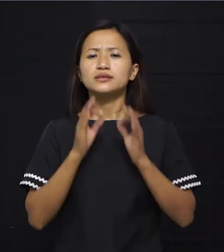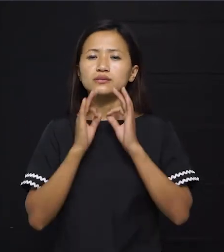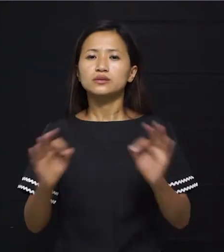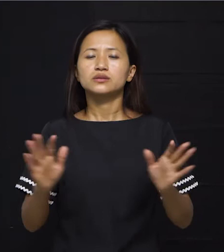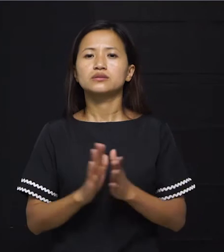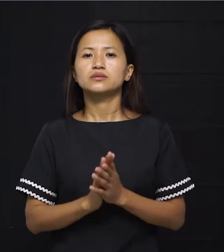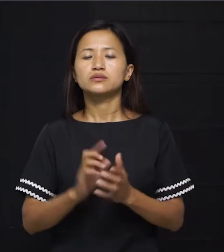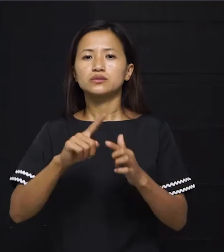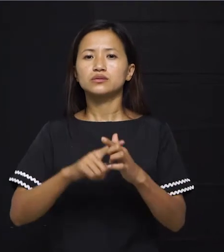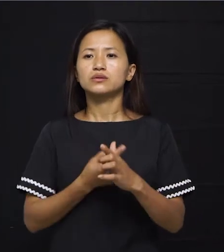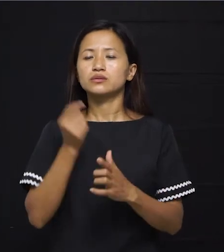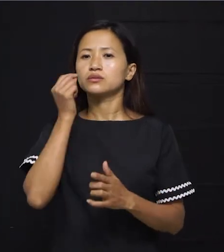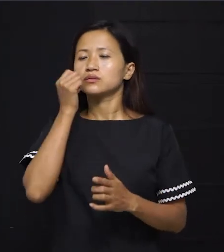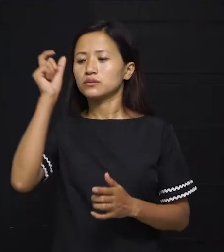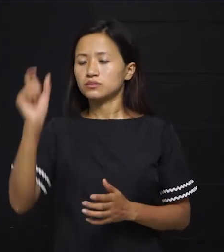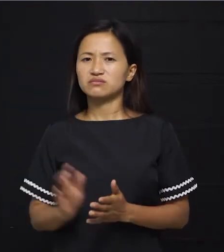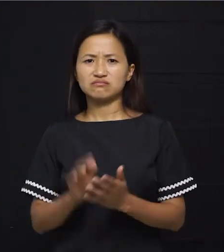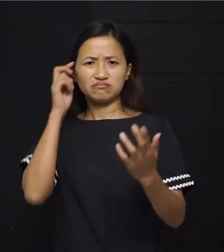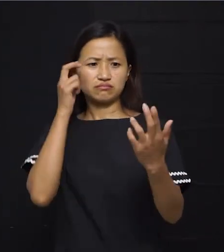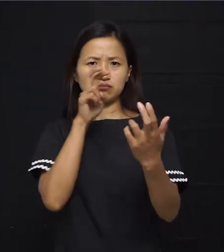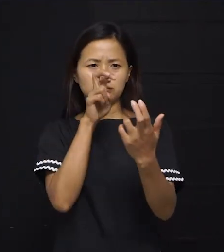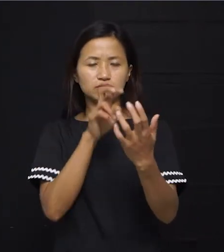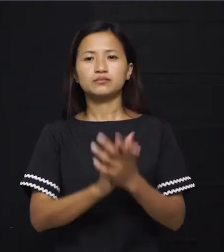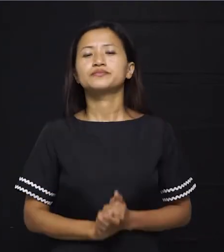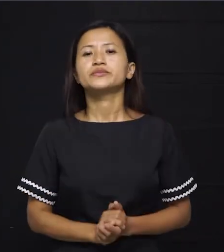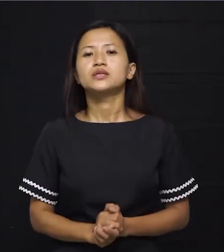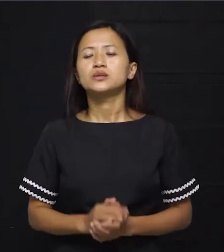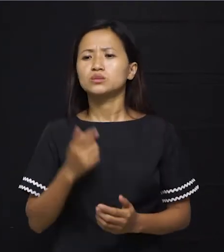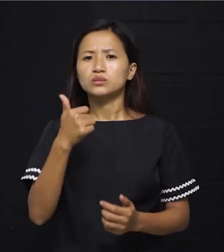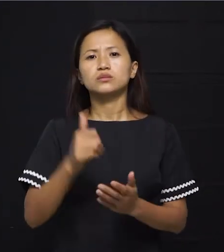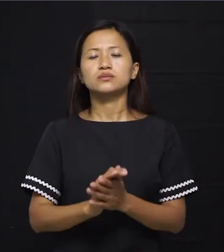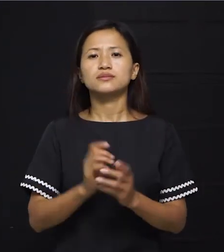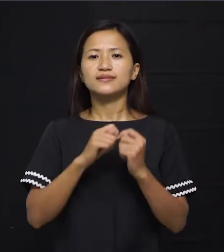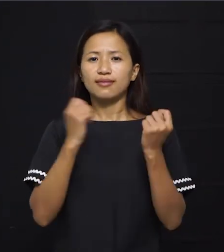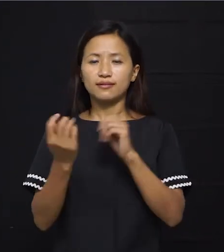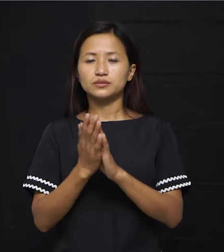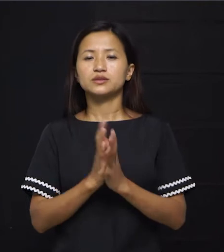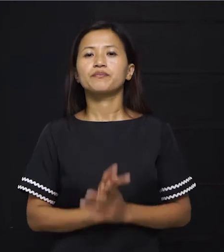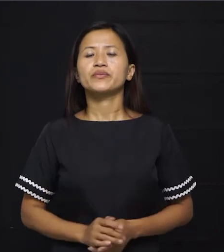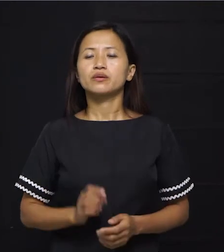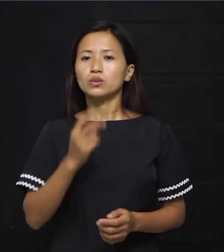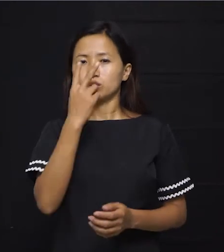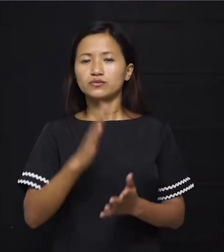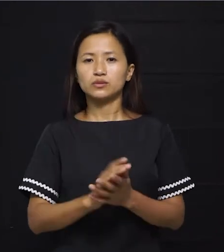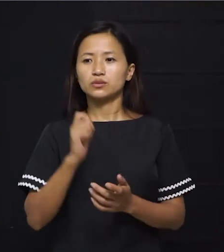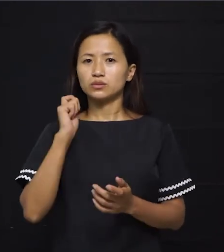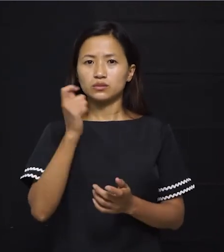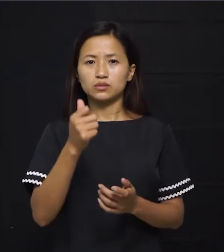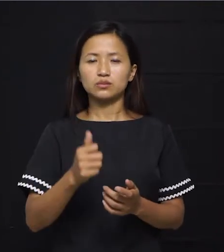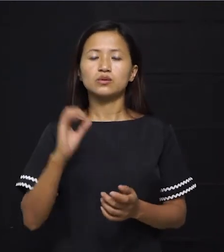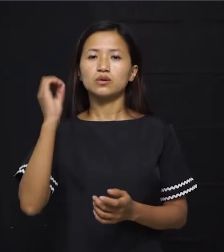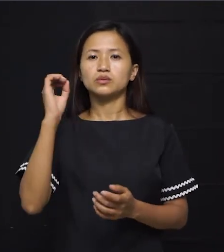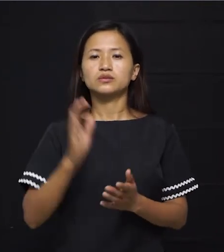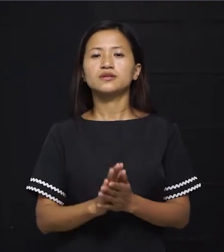Juman considers Algu to be his enemy, so they were not in good terms. He's always looking for an opportunity